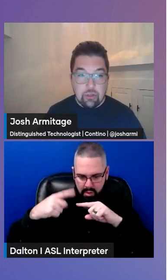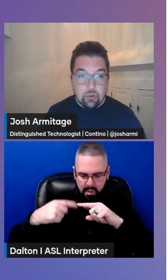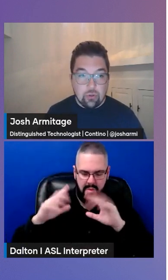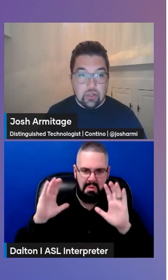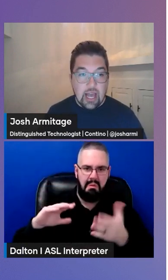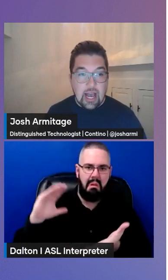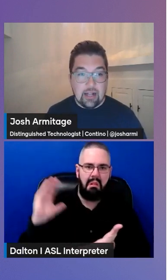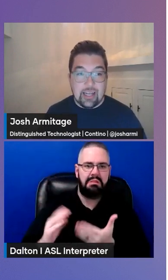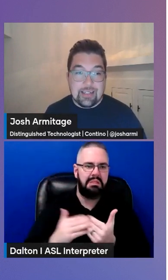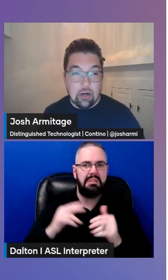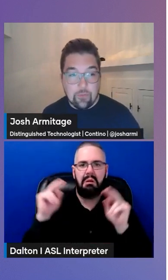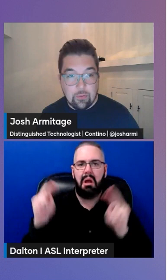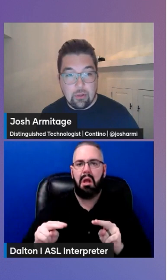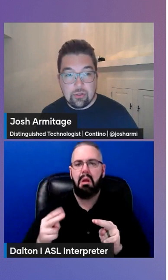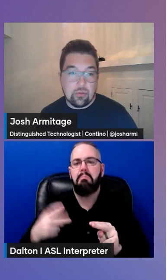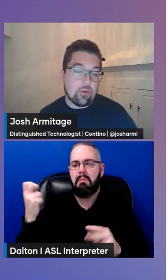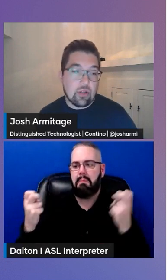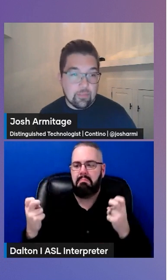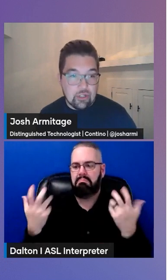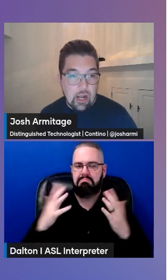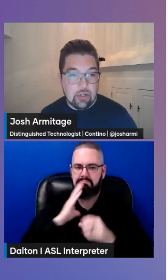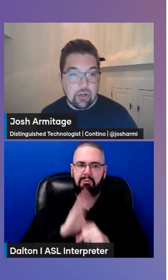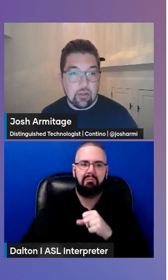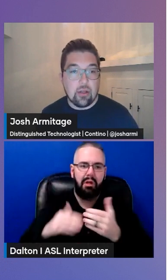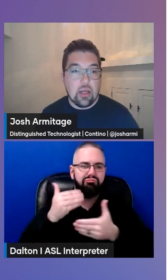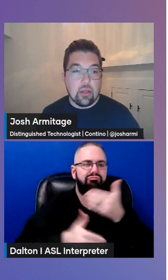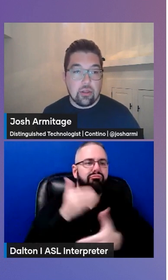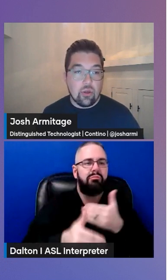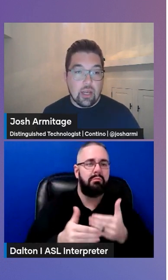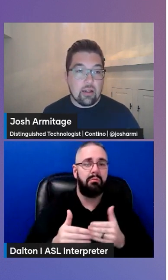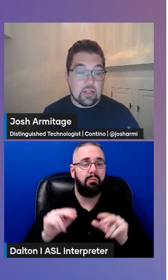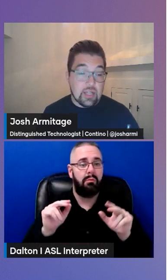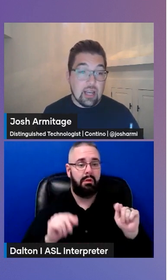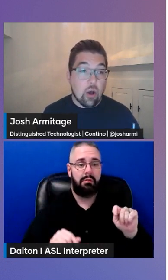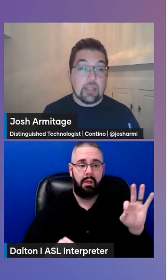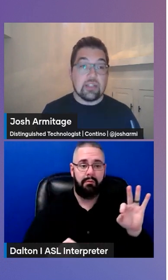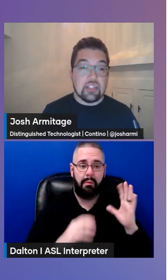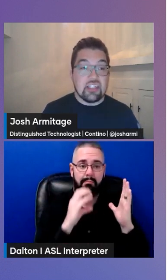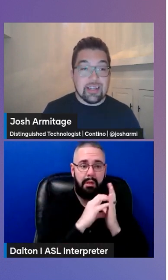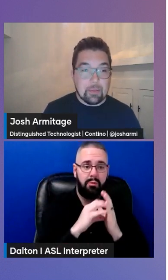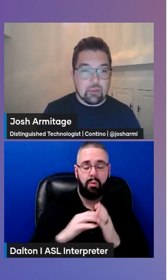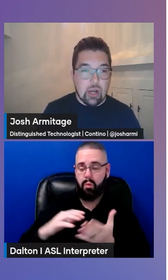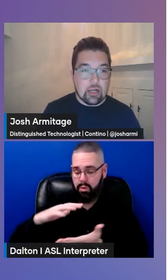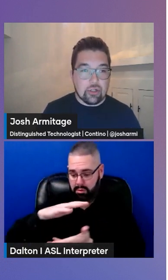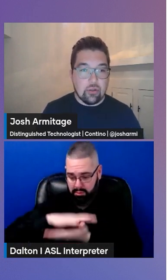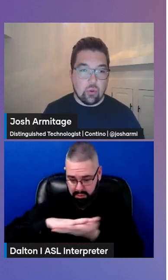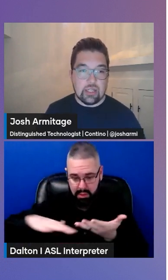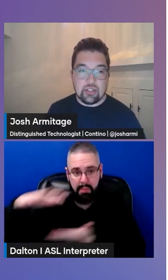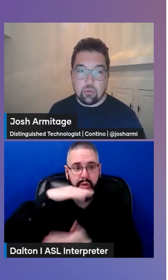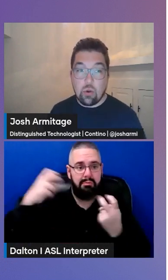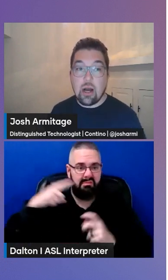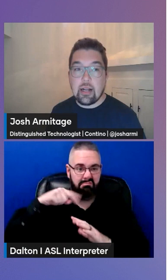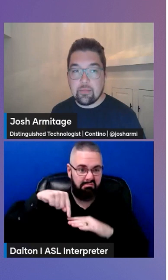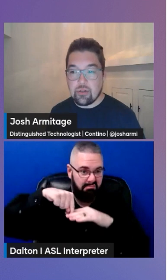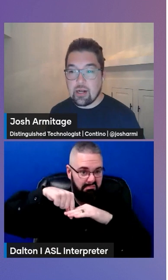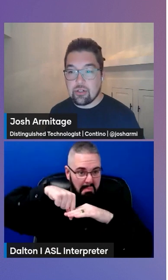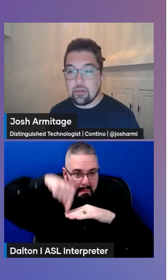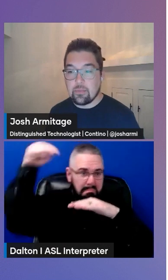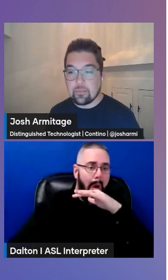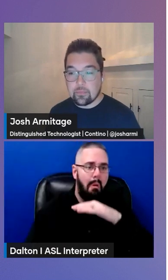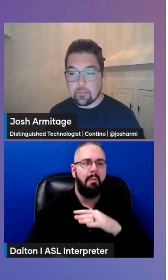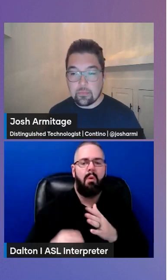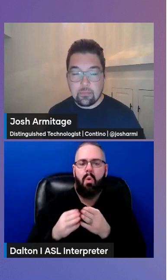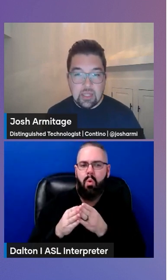And when you look at a Terraform module or an abstraction, you can say, oh, this is a deep abstraction, or this is a wide